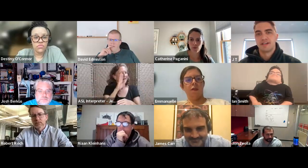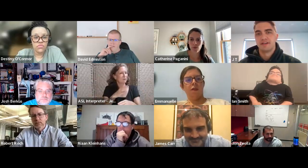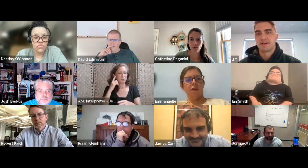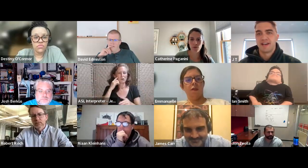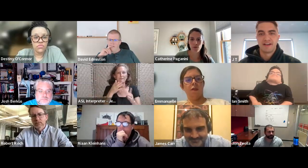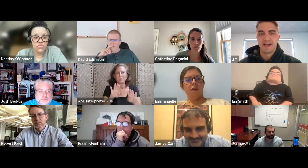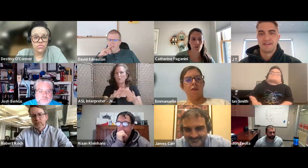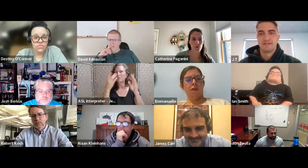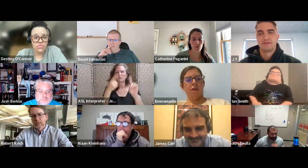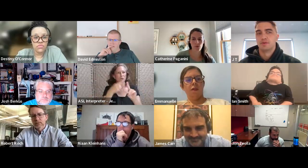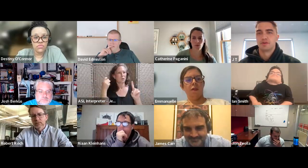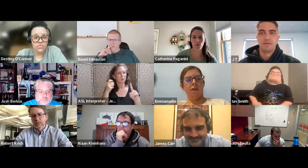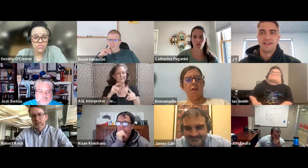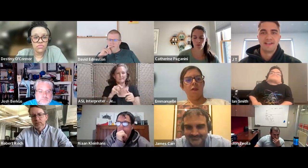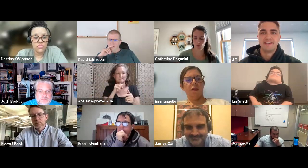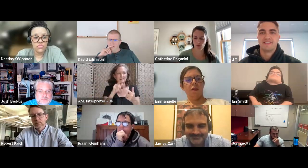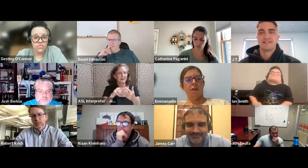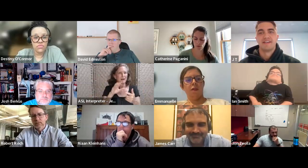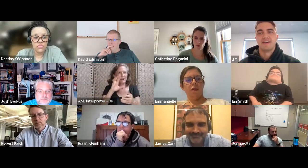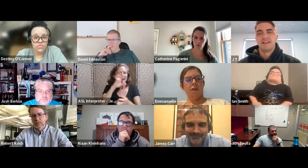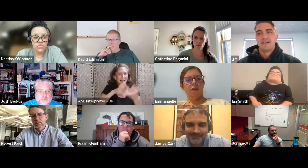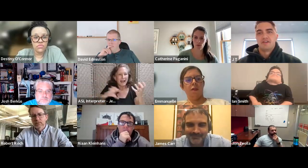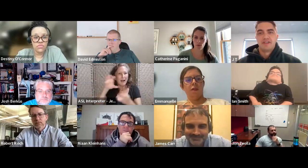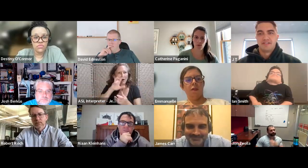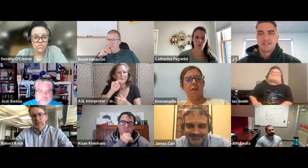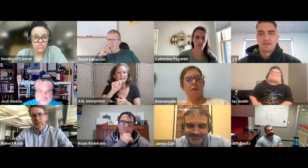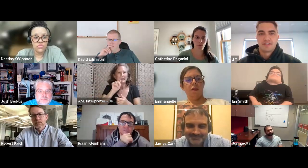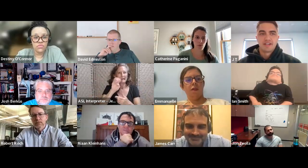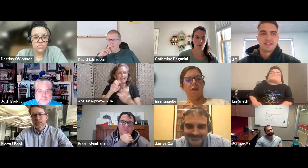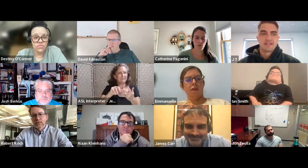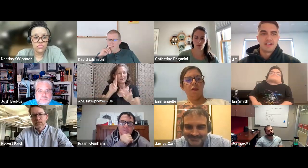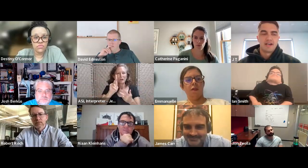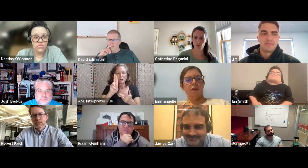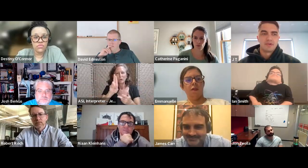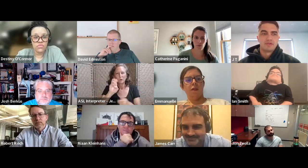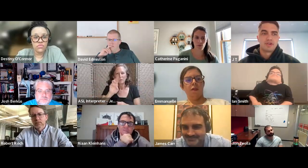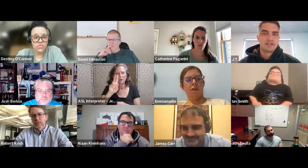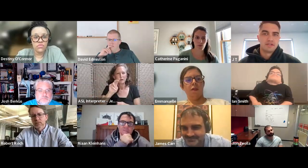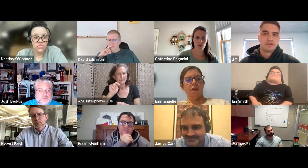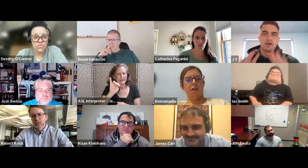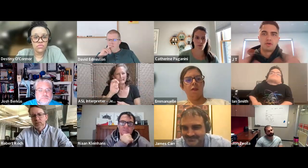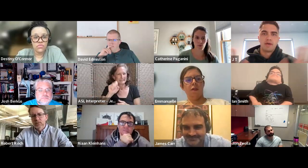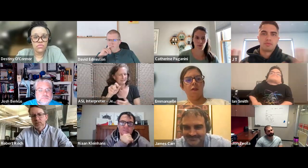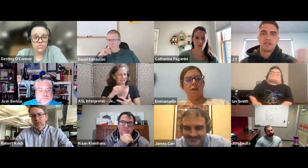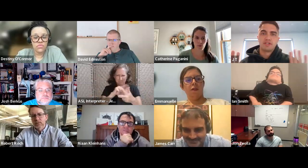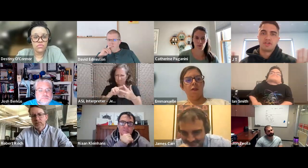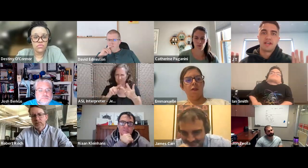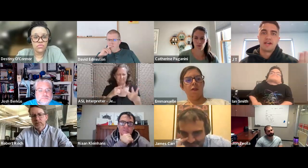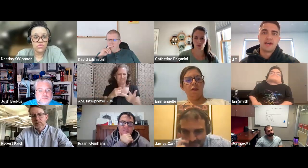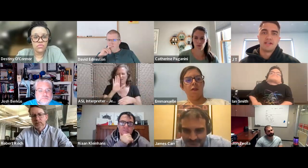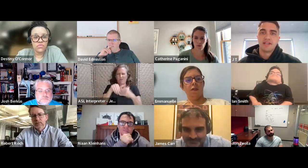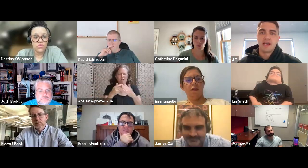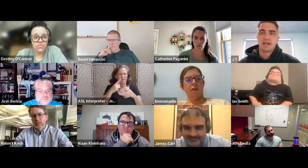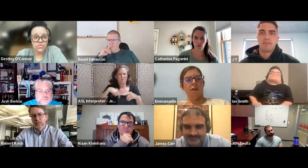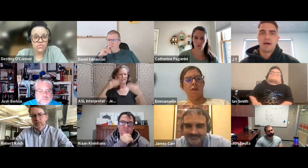source, let alone cloud native or Kubernetes or any of these sorts of things. I tried to go quite broadly to try and